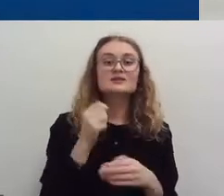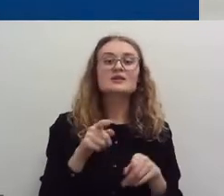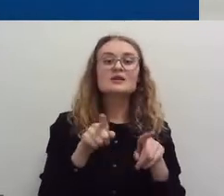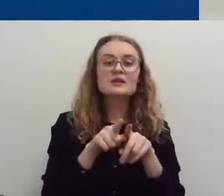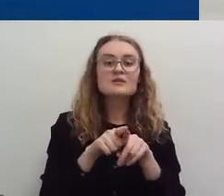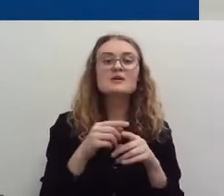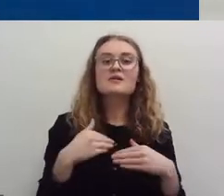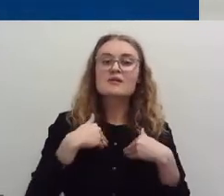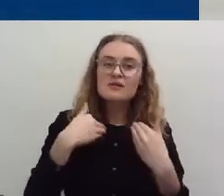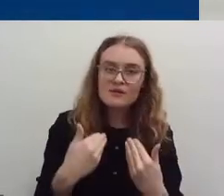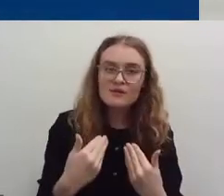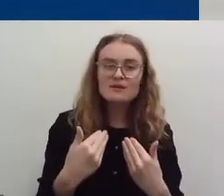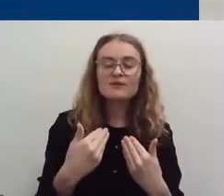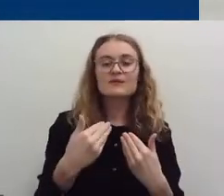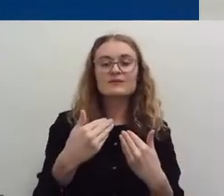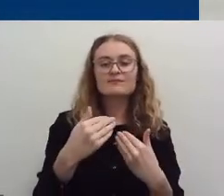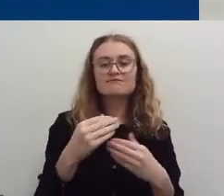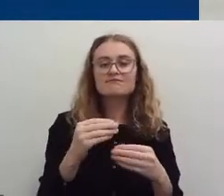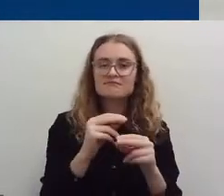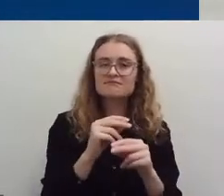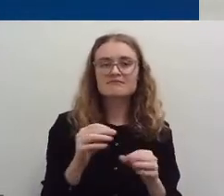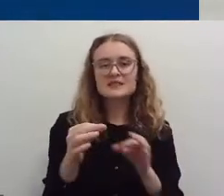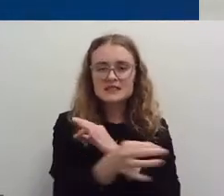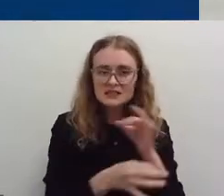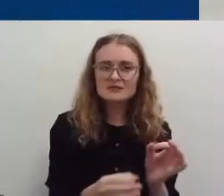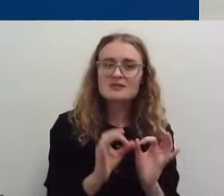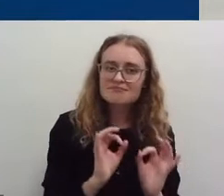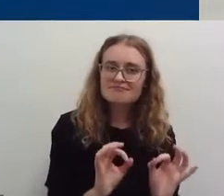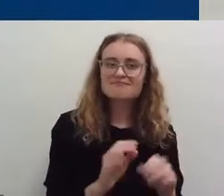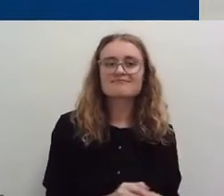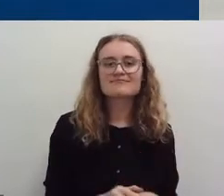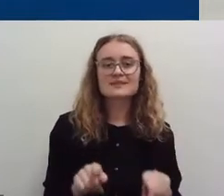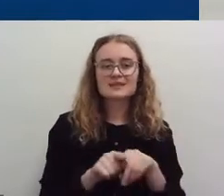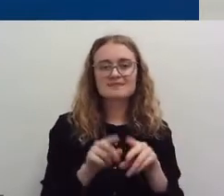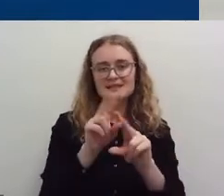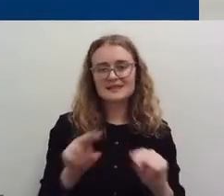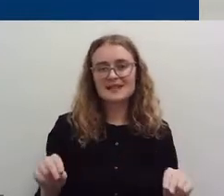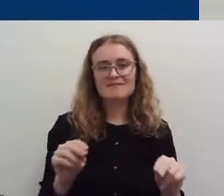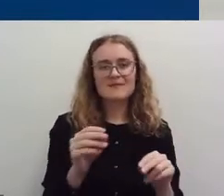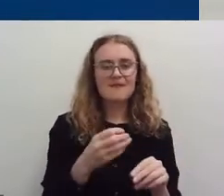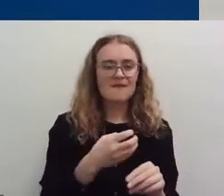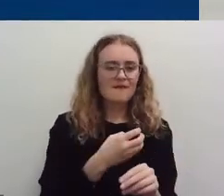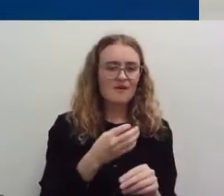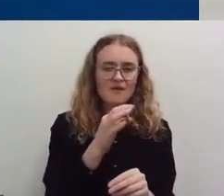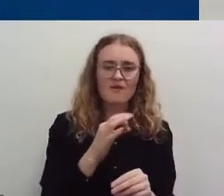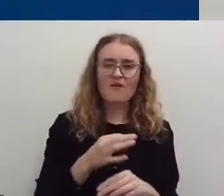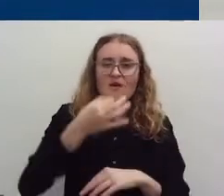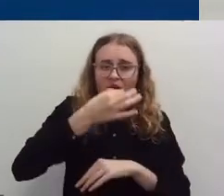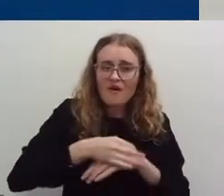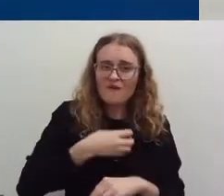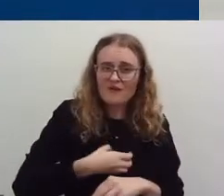this very important work. Children and young people are our future. They shall always